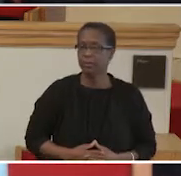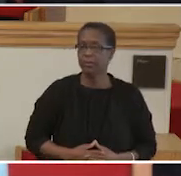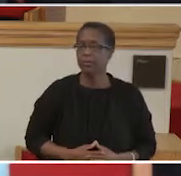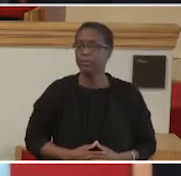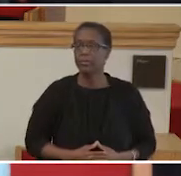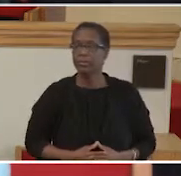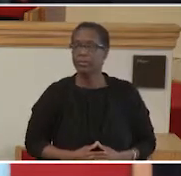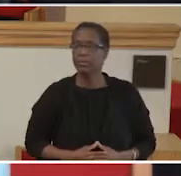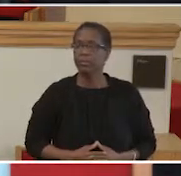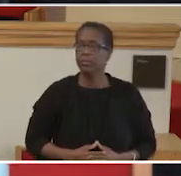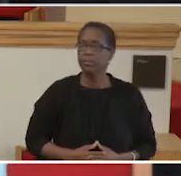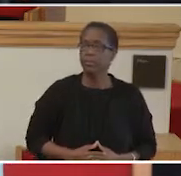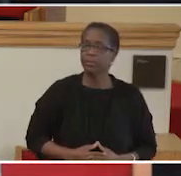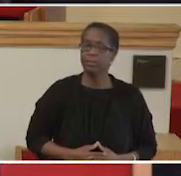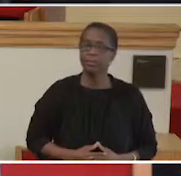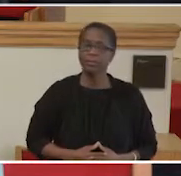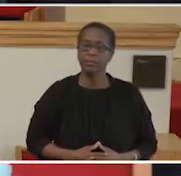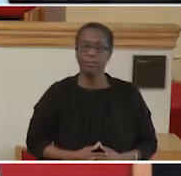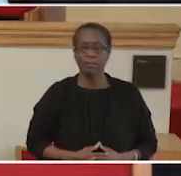It's a beautiful sight.